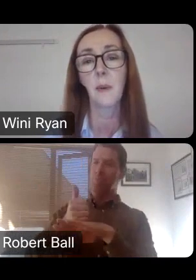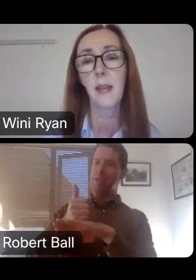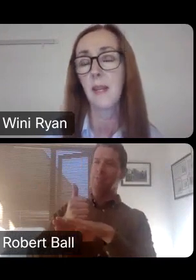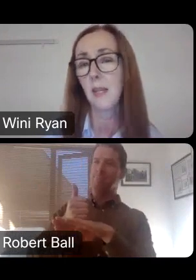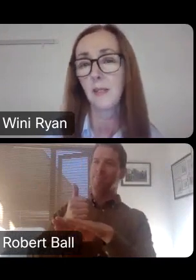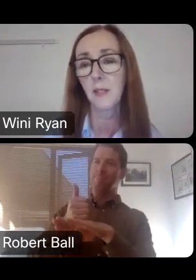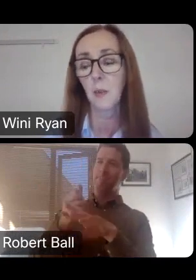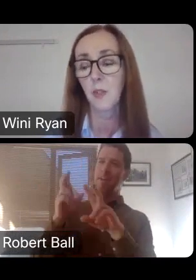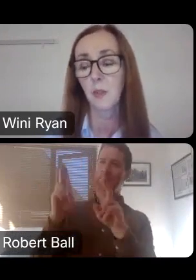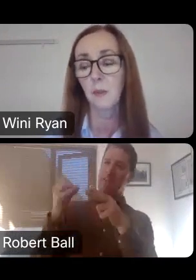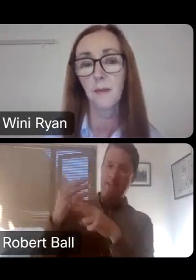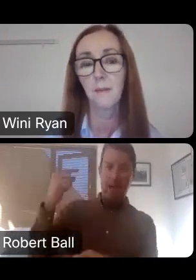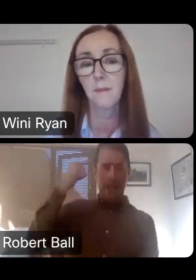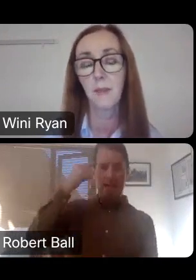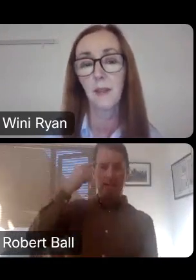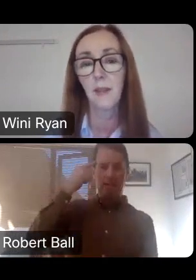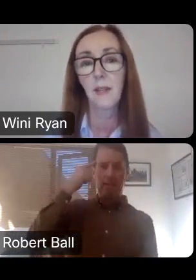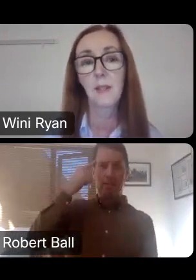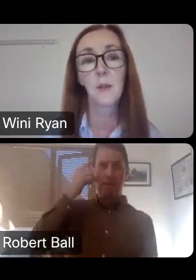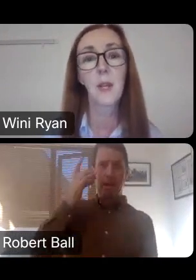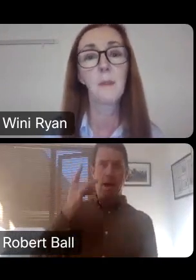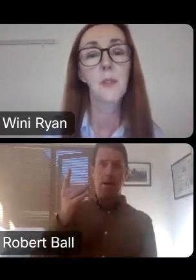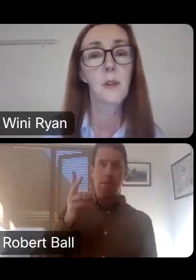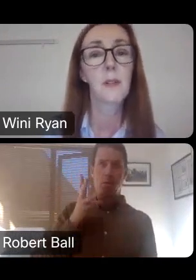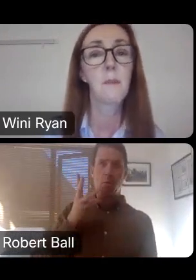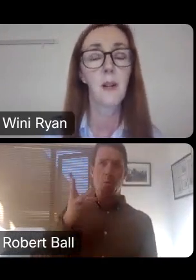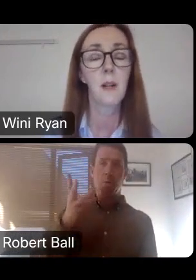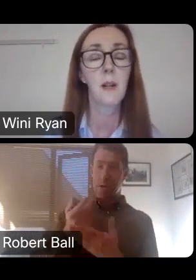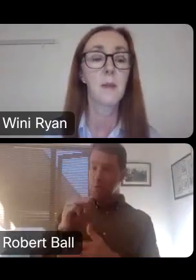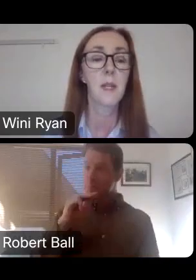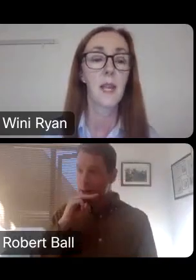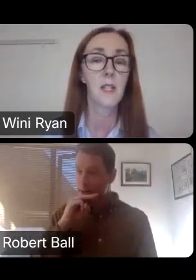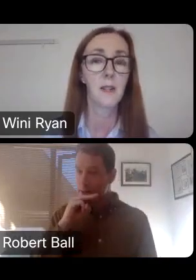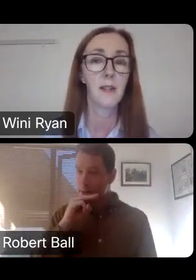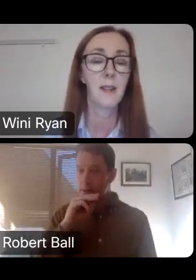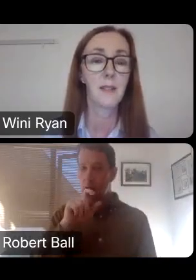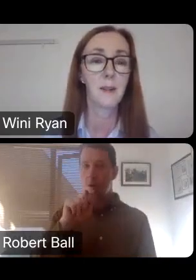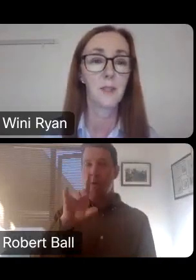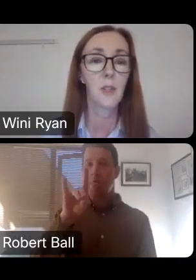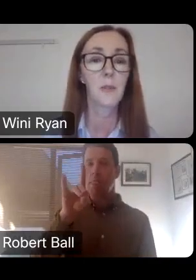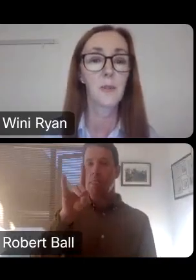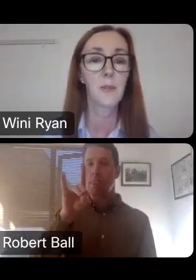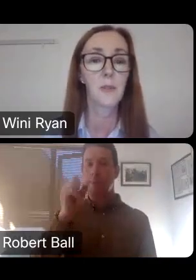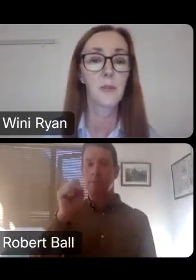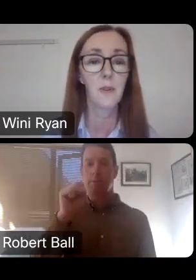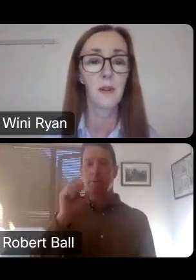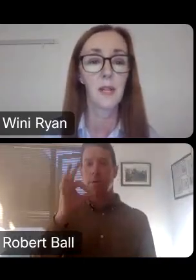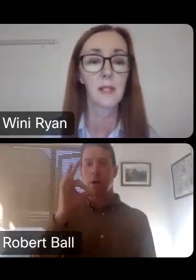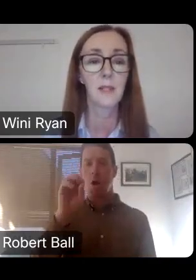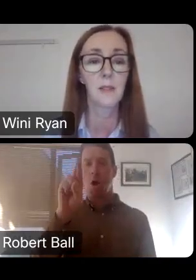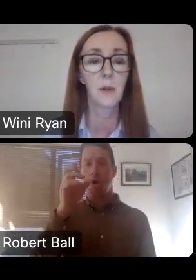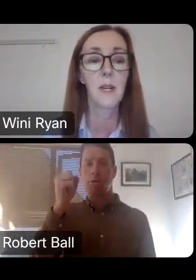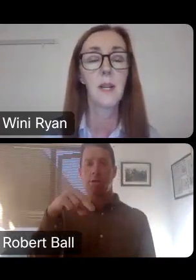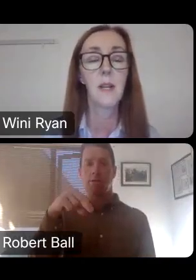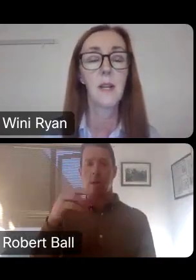in a way, is this what you mean? So Thomas Gordon's model of communication is shows us this very